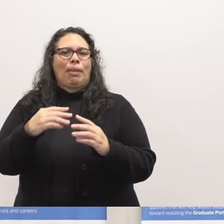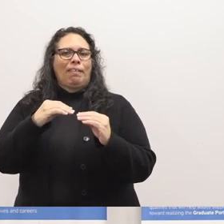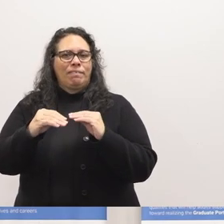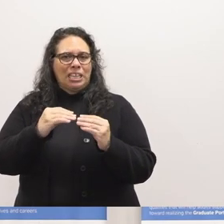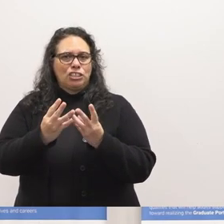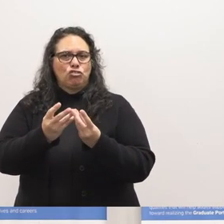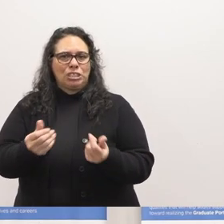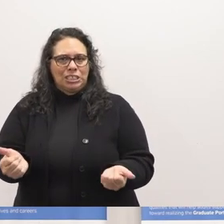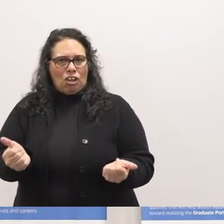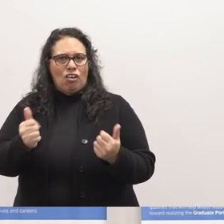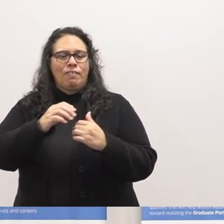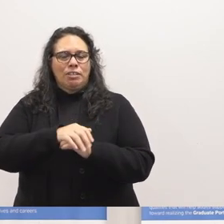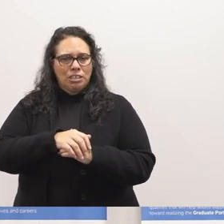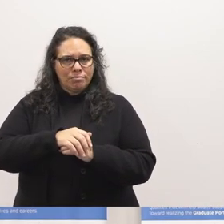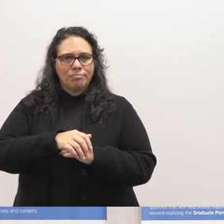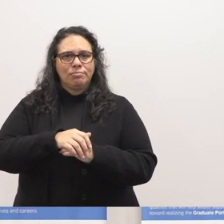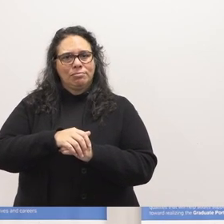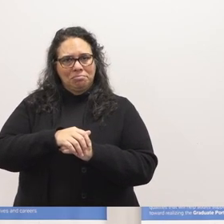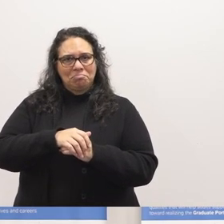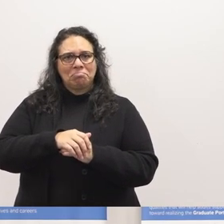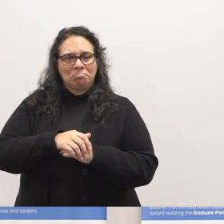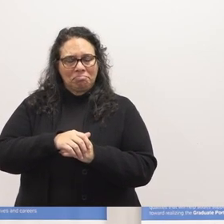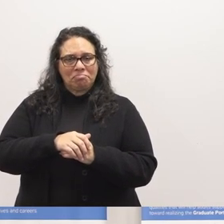resolved. Yeah.